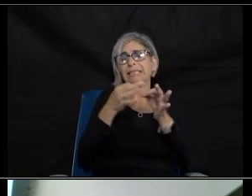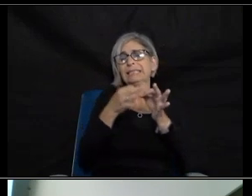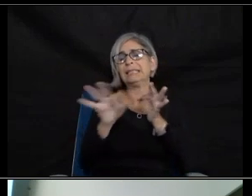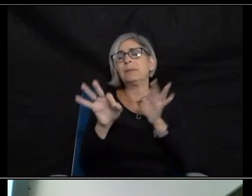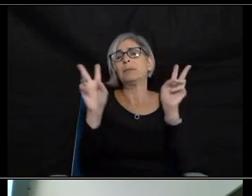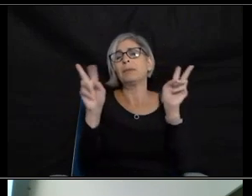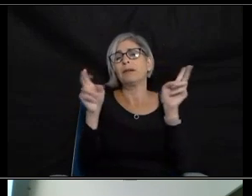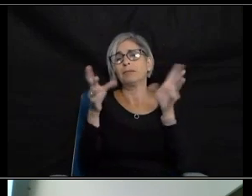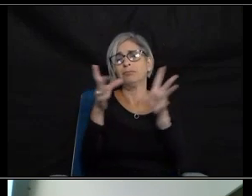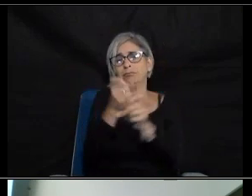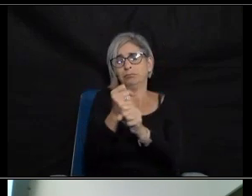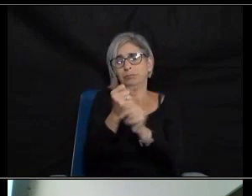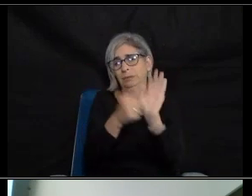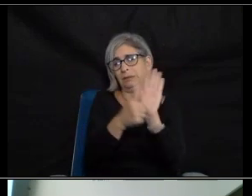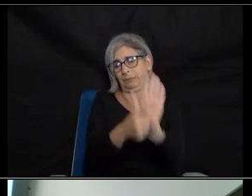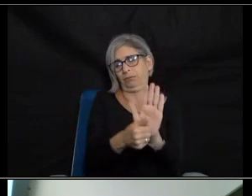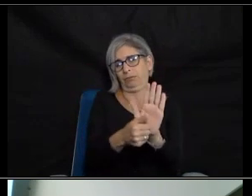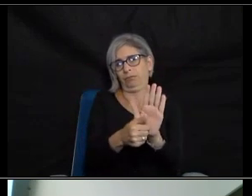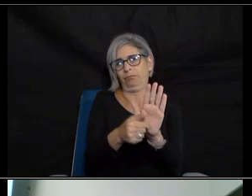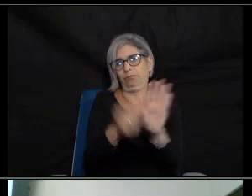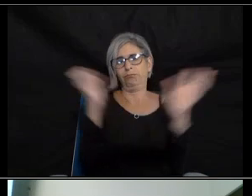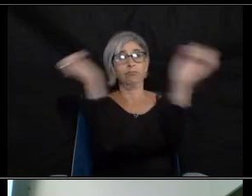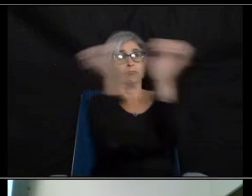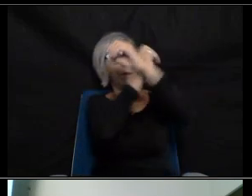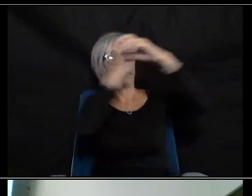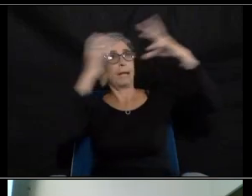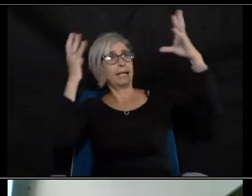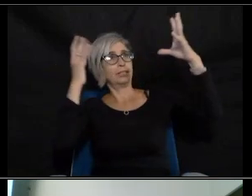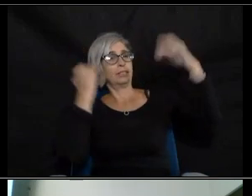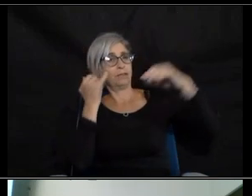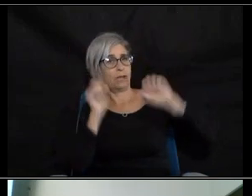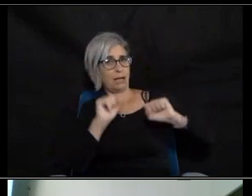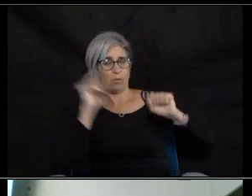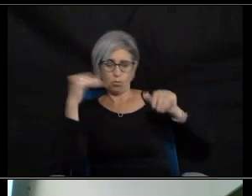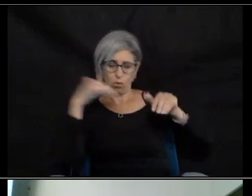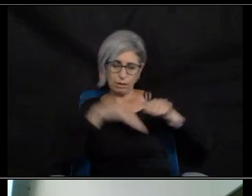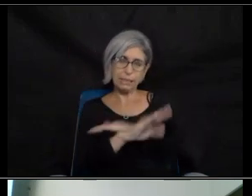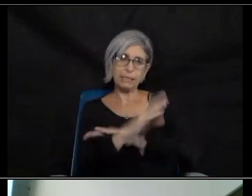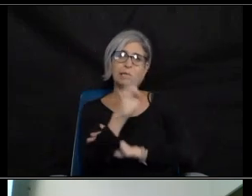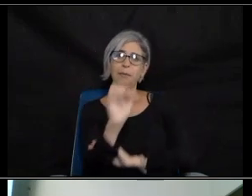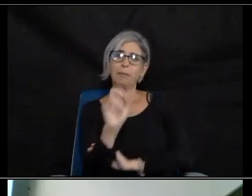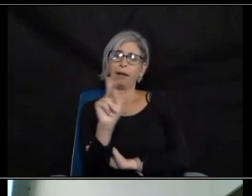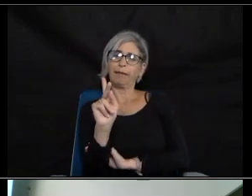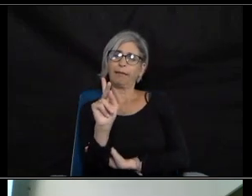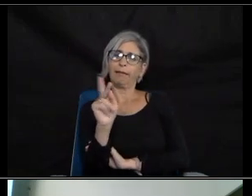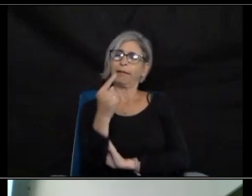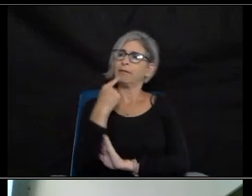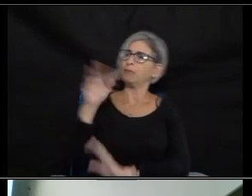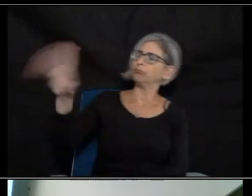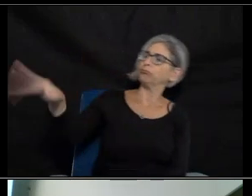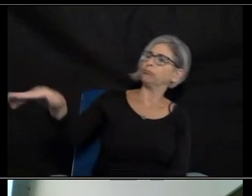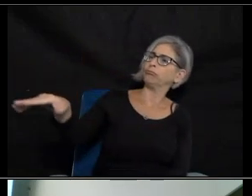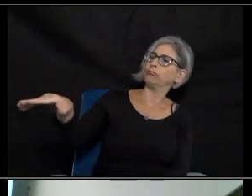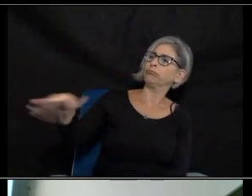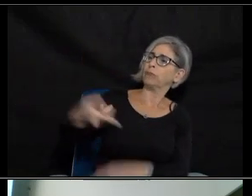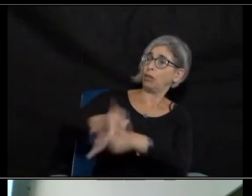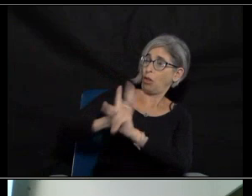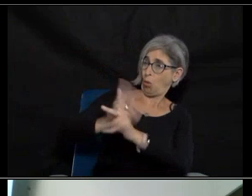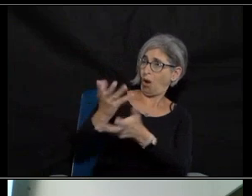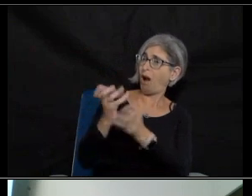layman's example. Imagine, if you will, I walk into a bank and I say to the banker, I want a